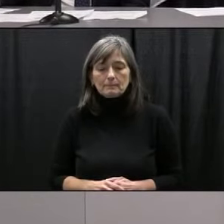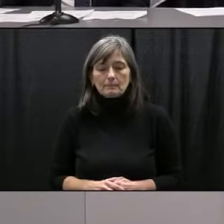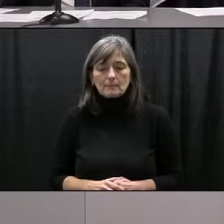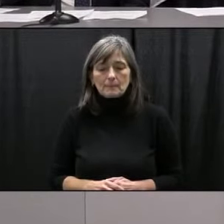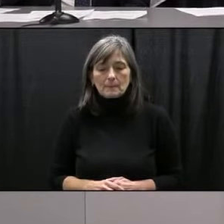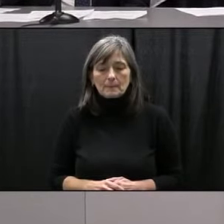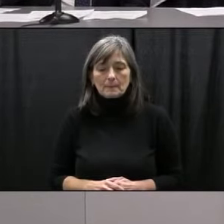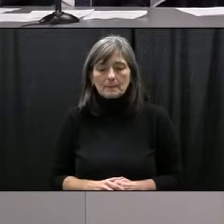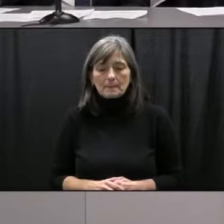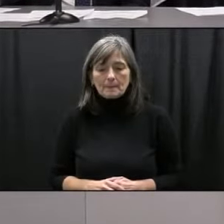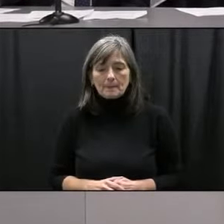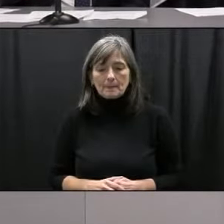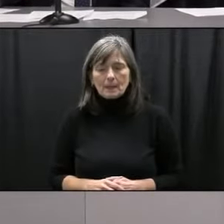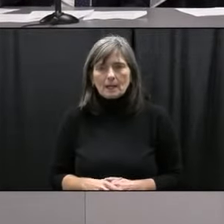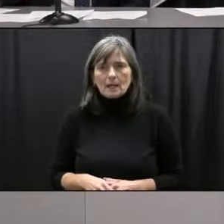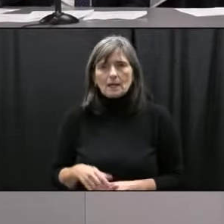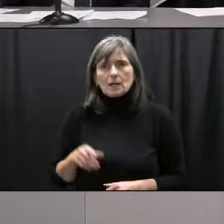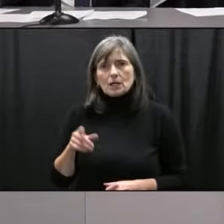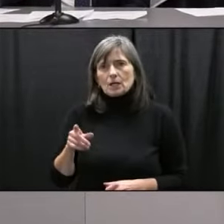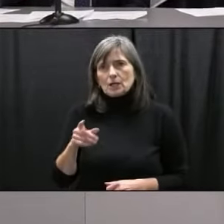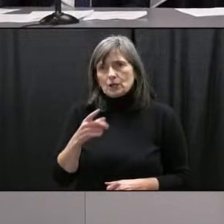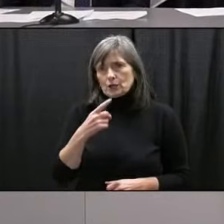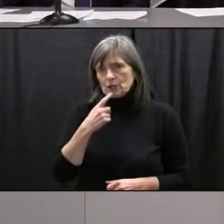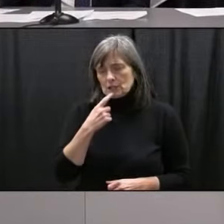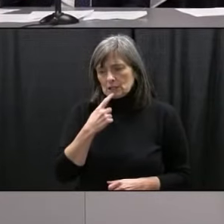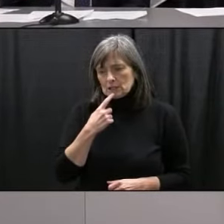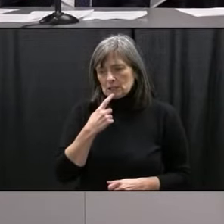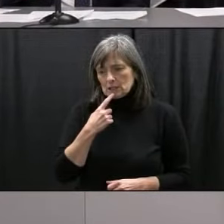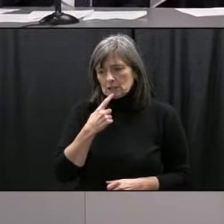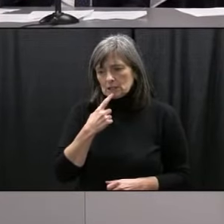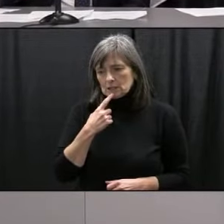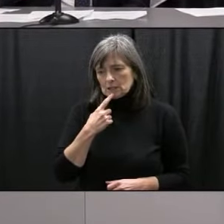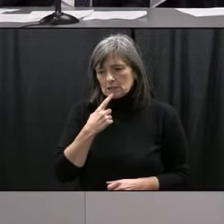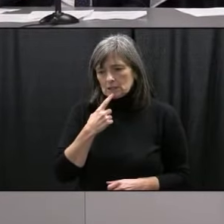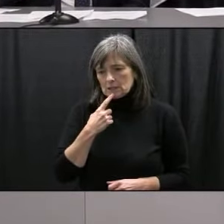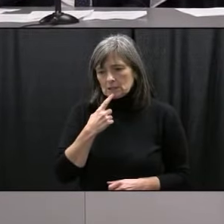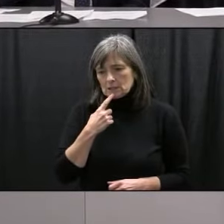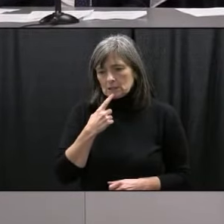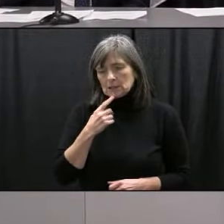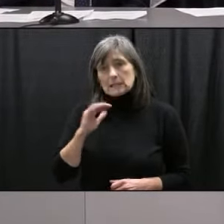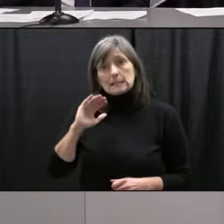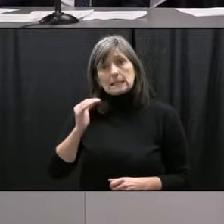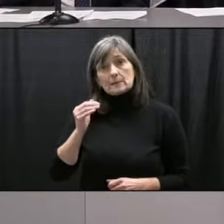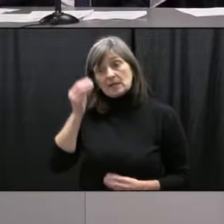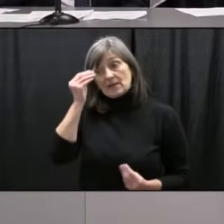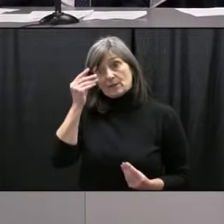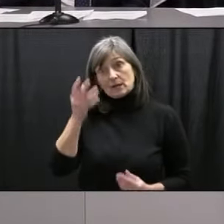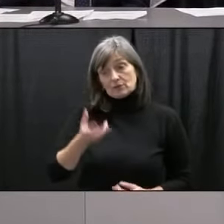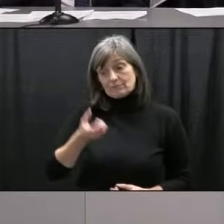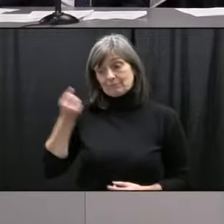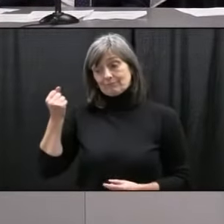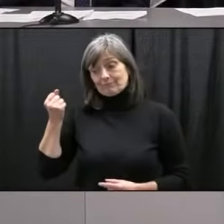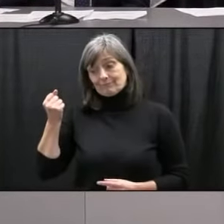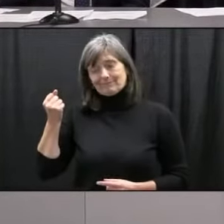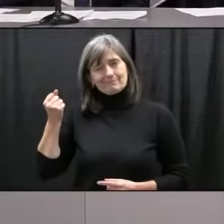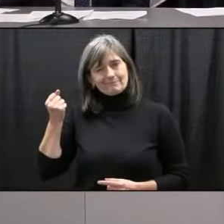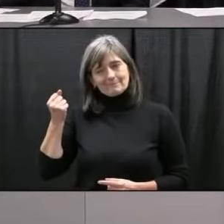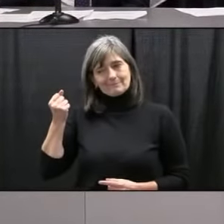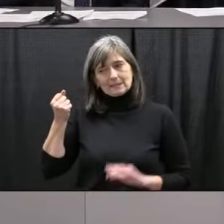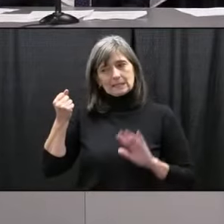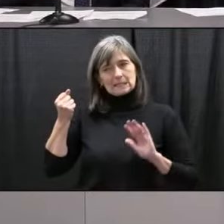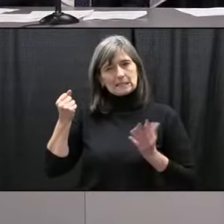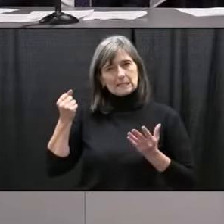You mentioned that no information, there's no indication that any information has been misused. What kind